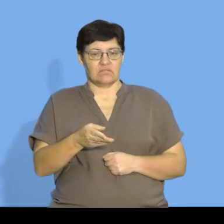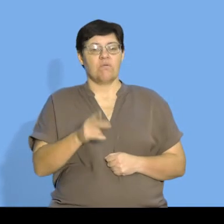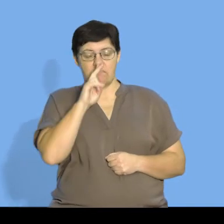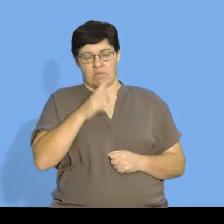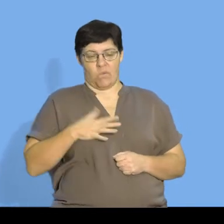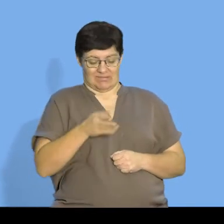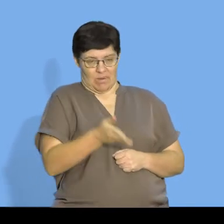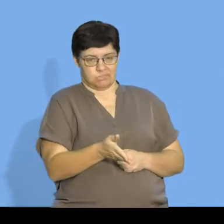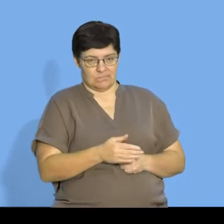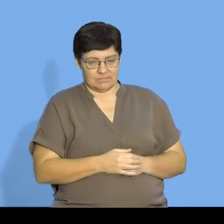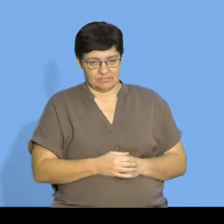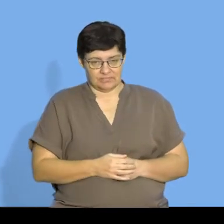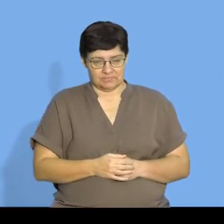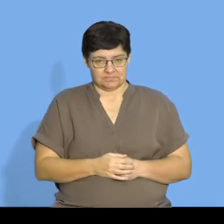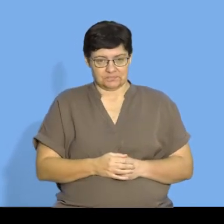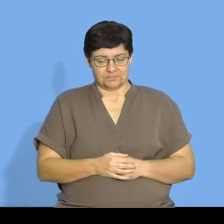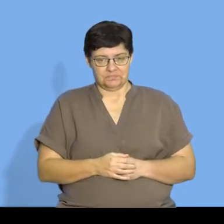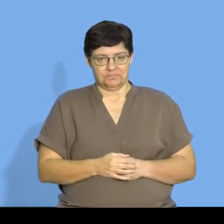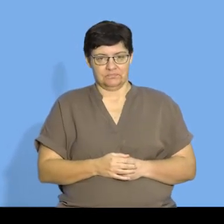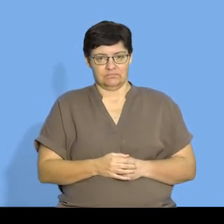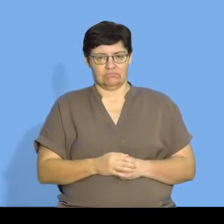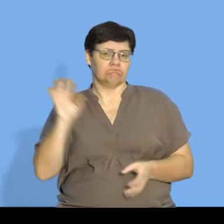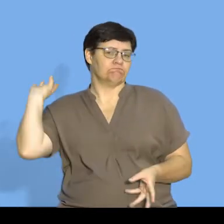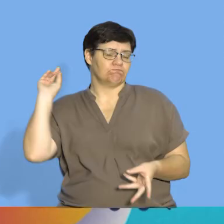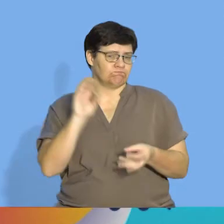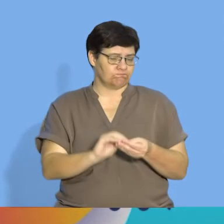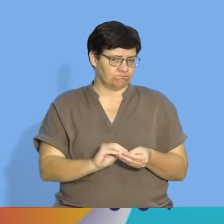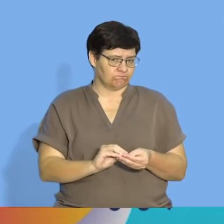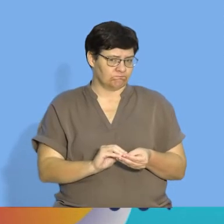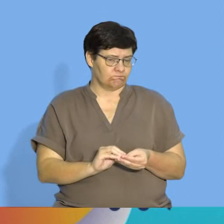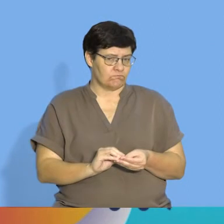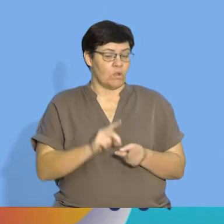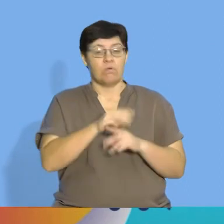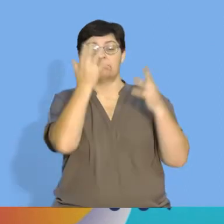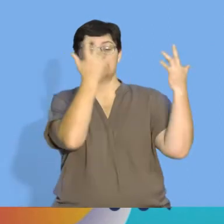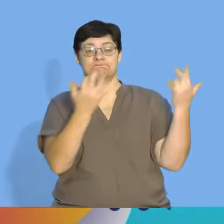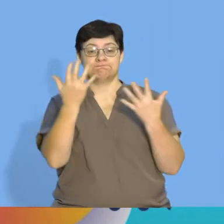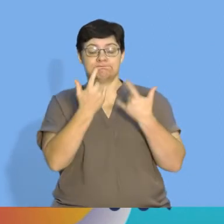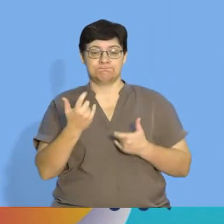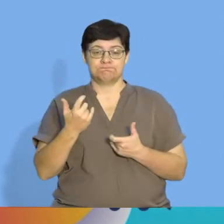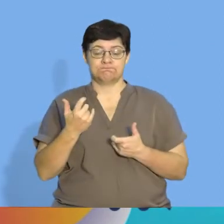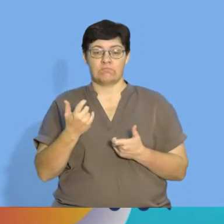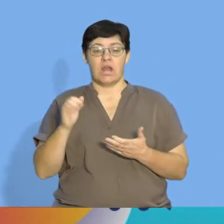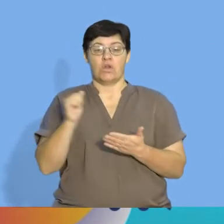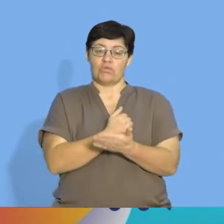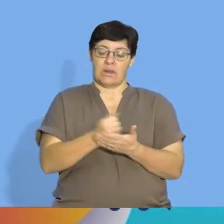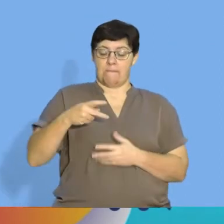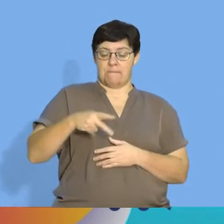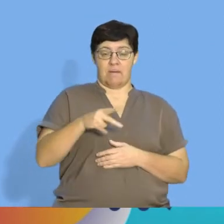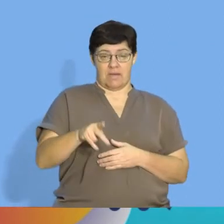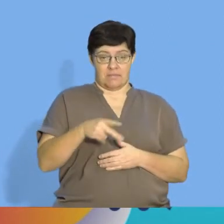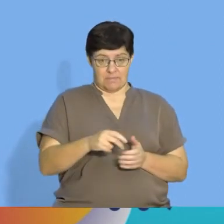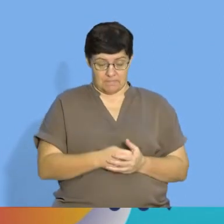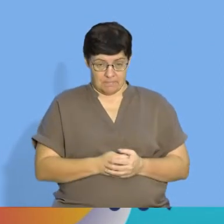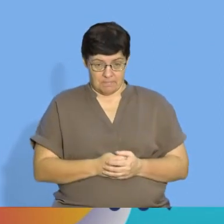are looking for. So once again, let's recap. When you're working out your credit purchases,